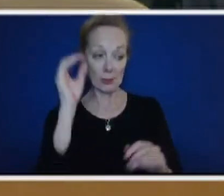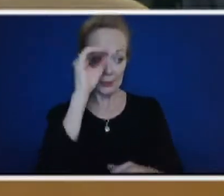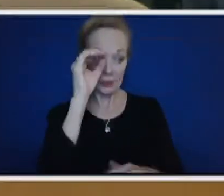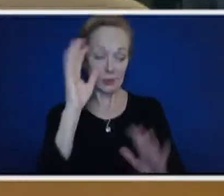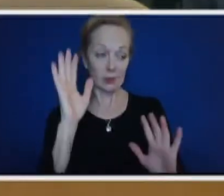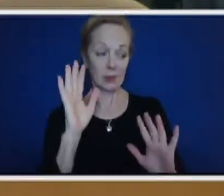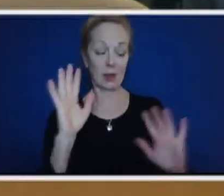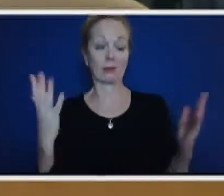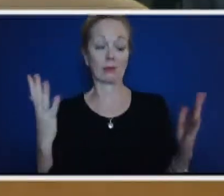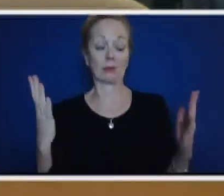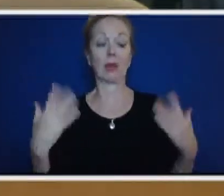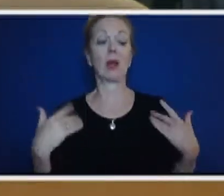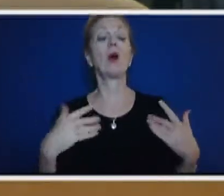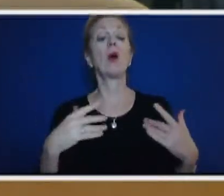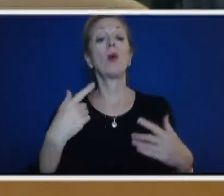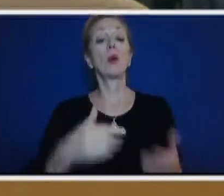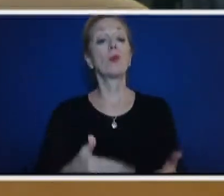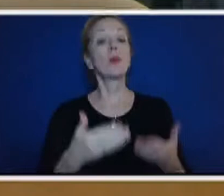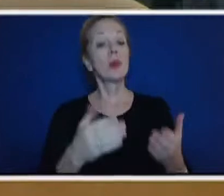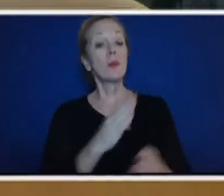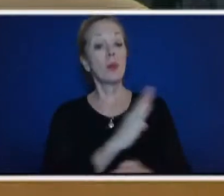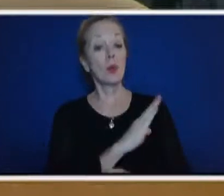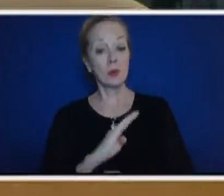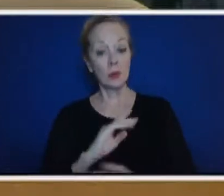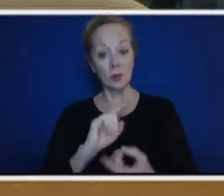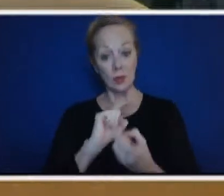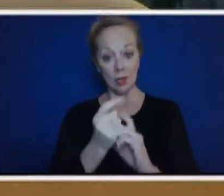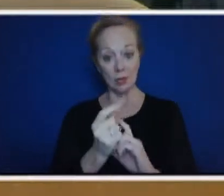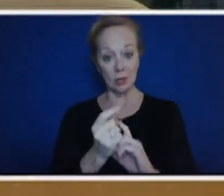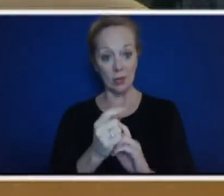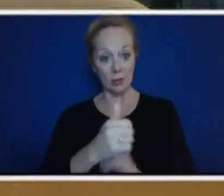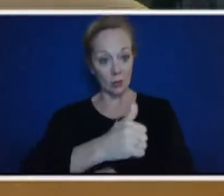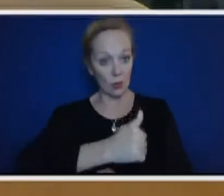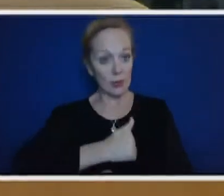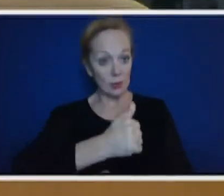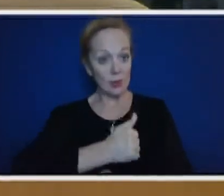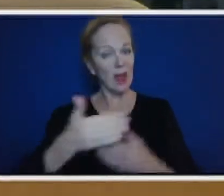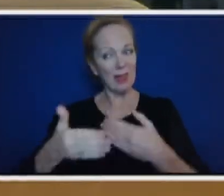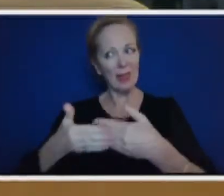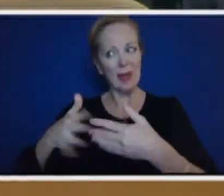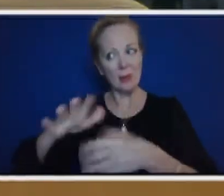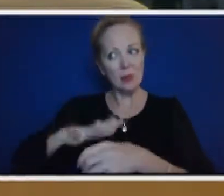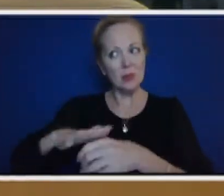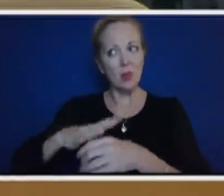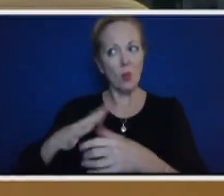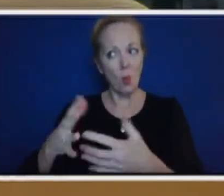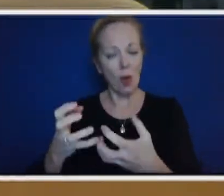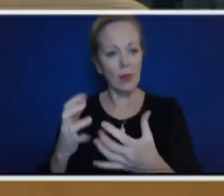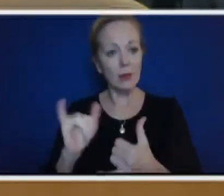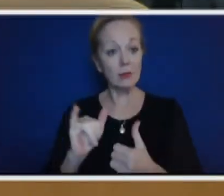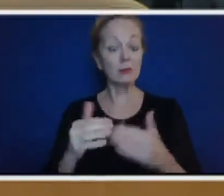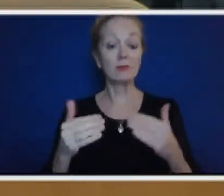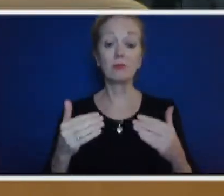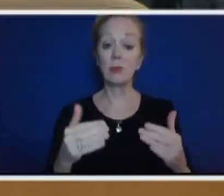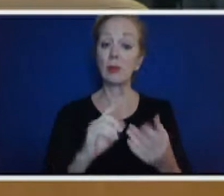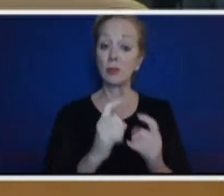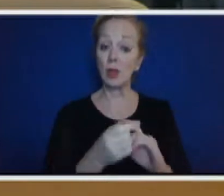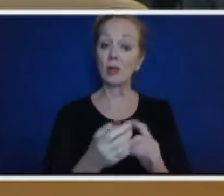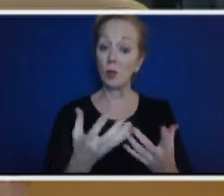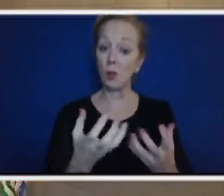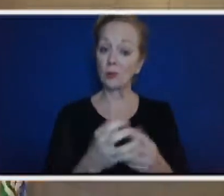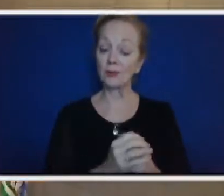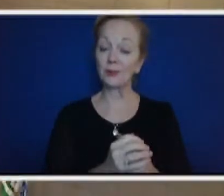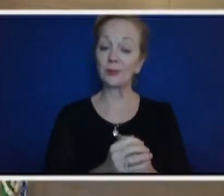amend the transportation. I do think the neighbors want that, so we're fine moving that forward if that is the change that they would like.